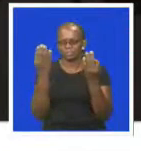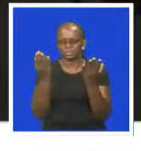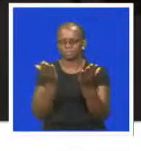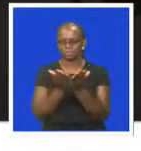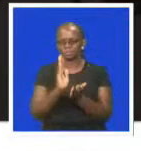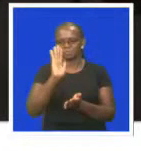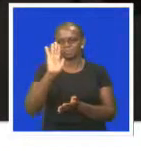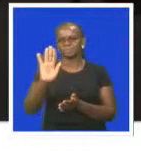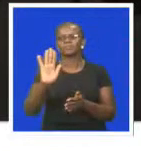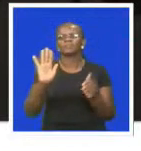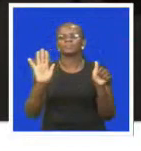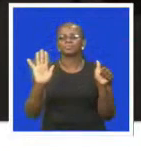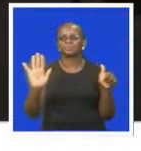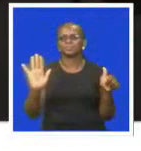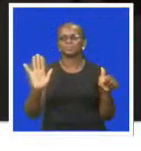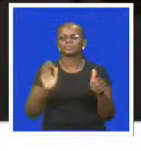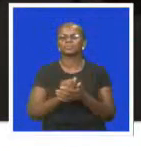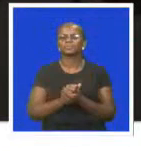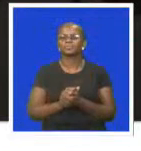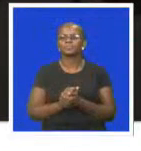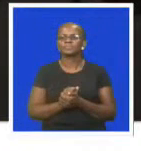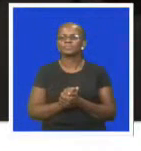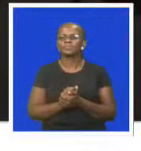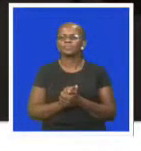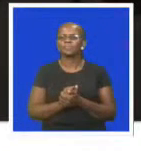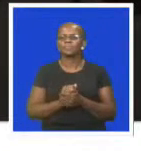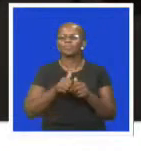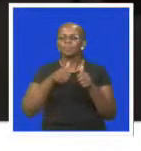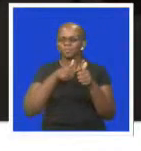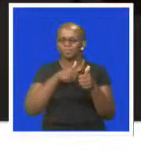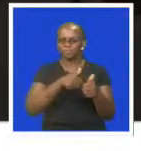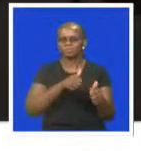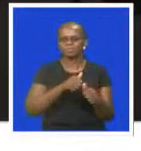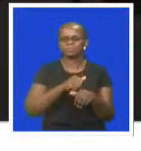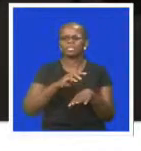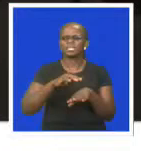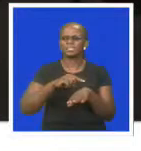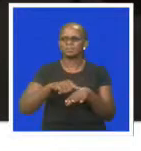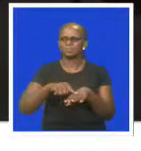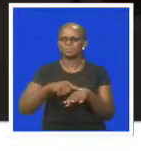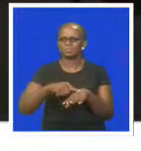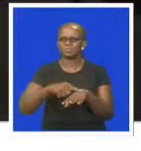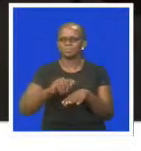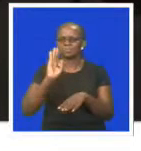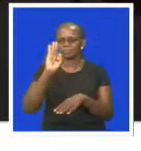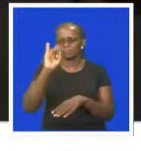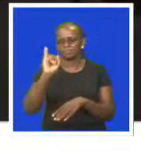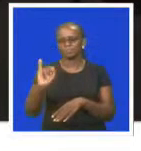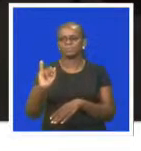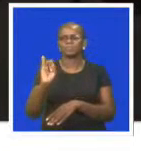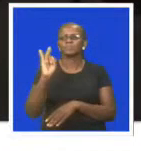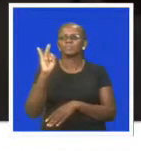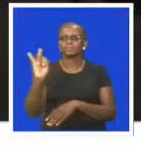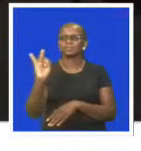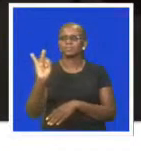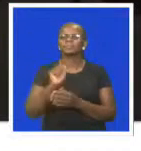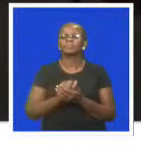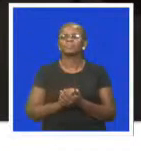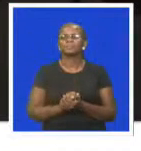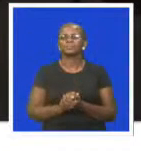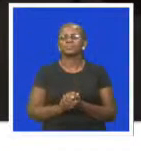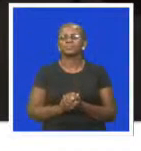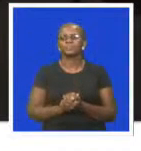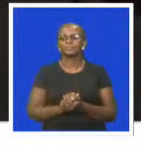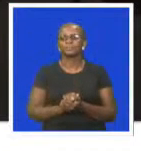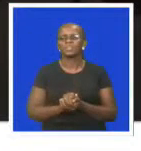6. From 3:30 p.m. until 4 p.m., we have Siswati for the Form 1s and the Form 2s. From 4